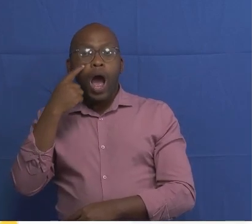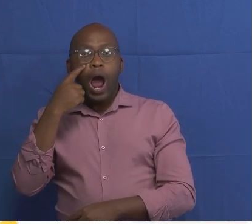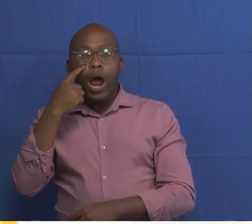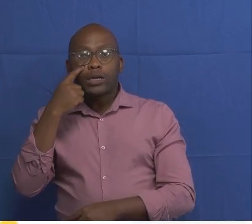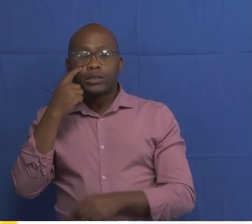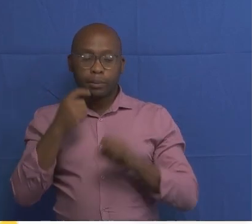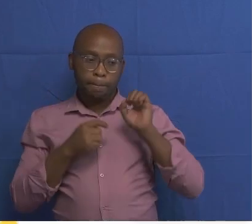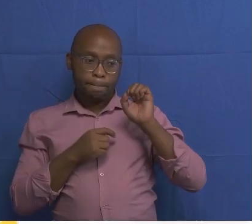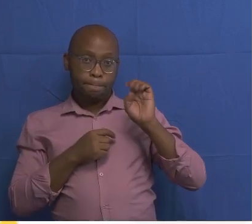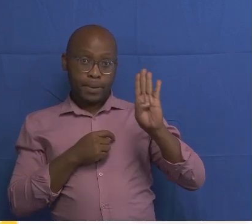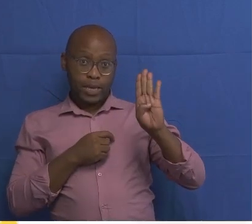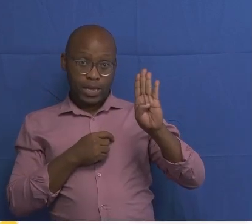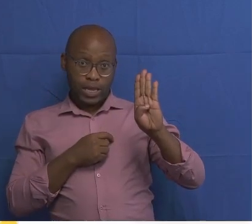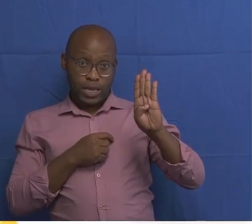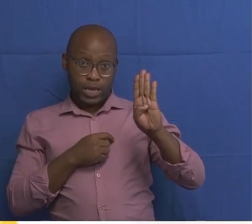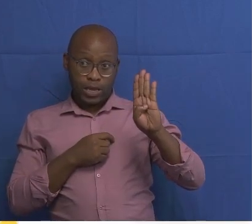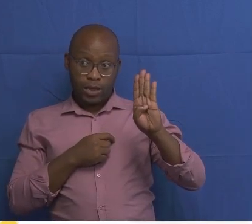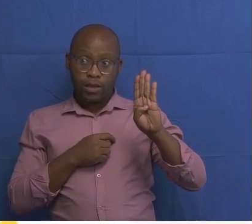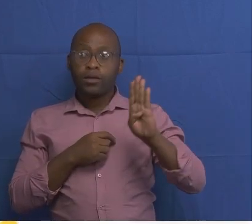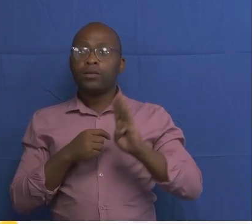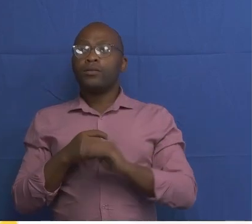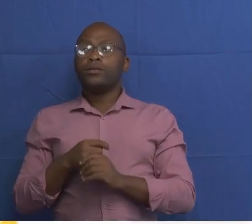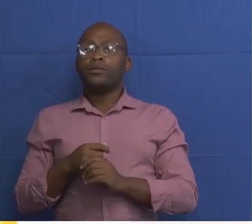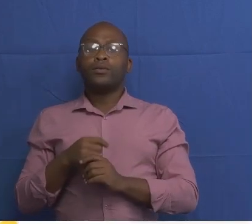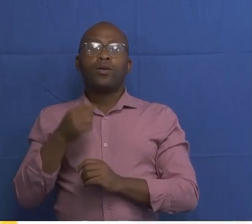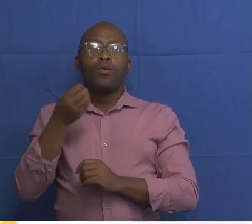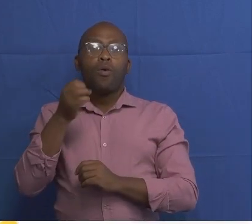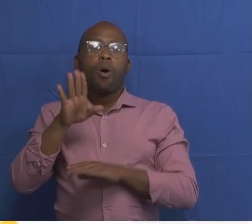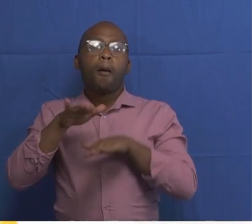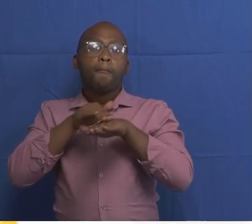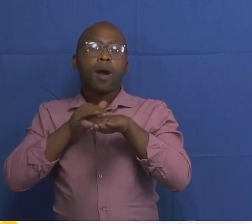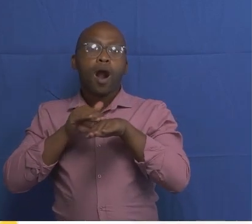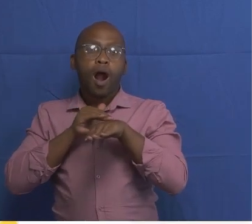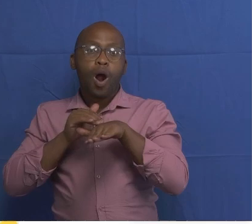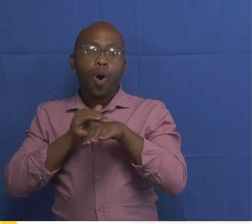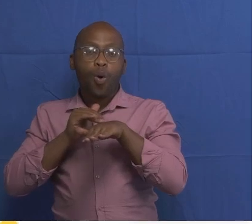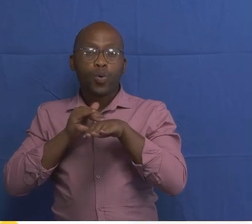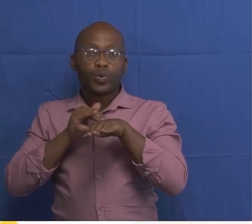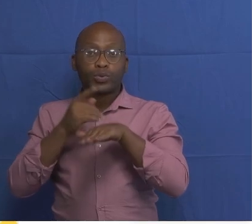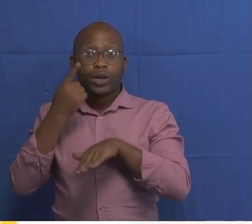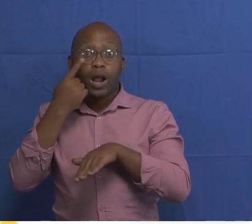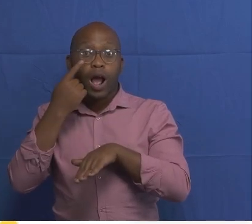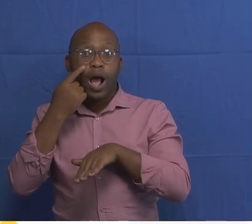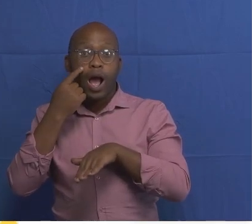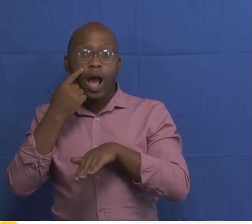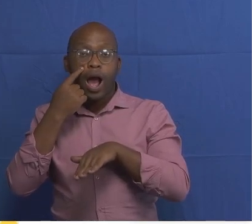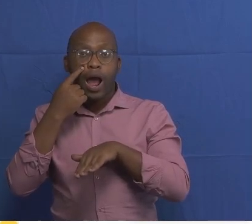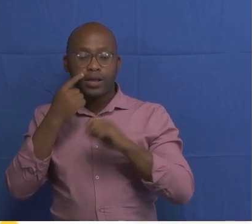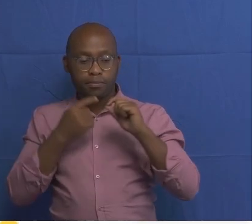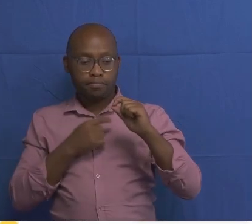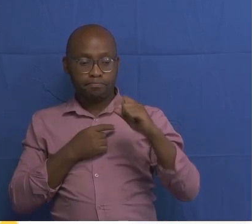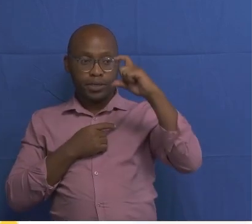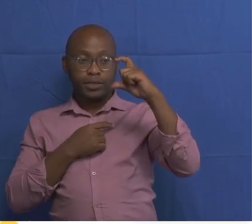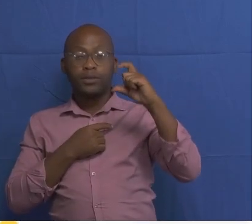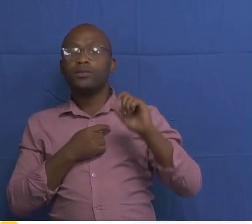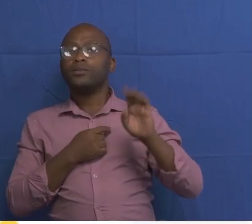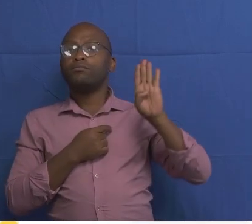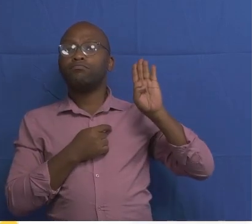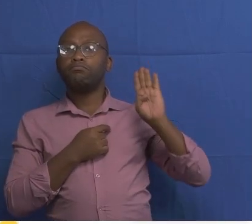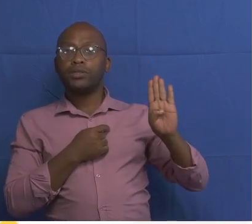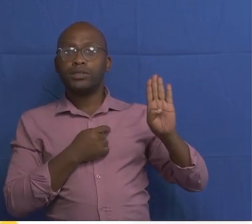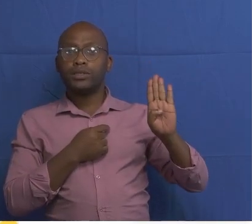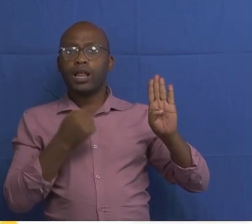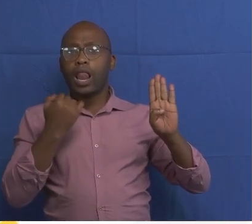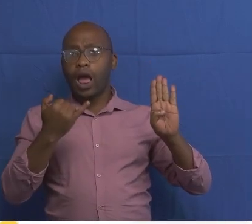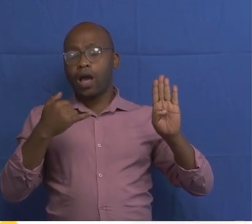eyes is capital letter or uppercase B. Now, question 1 is asking, what is the phenotype of picture